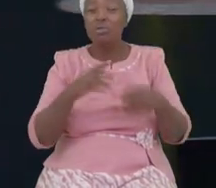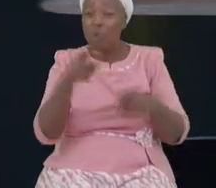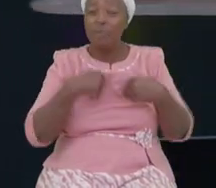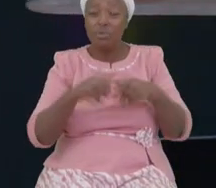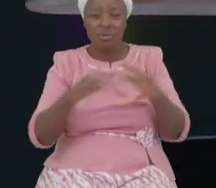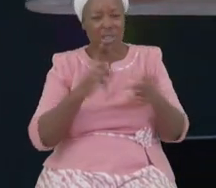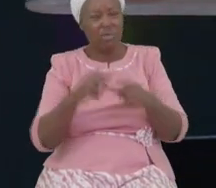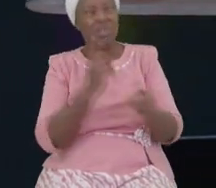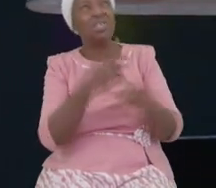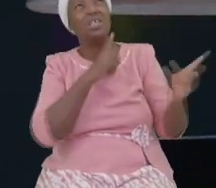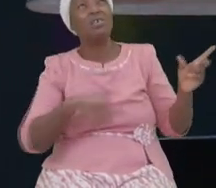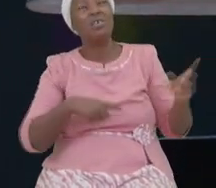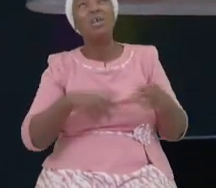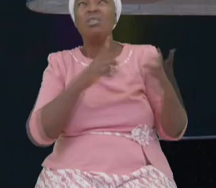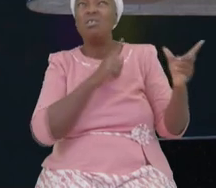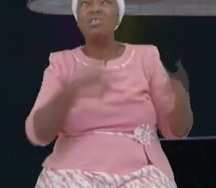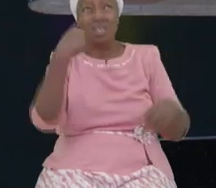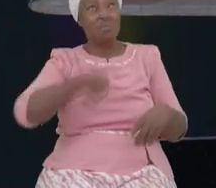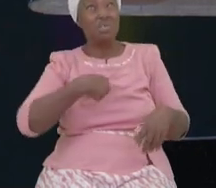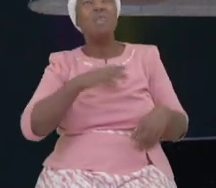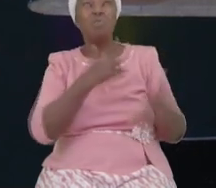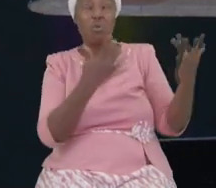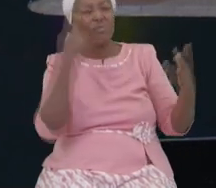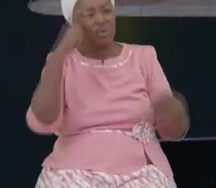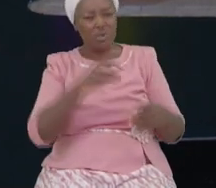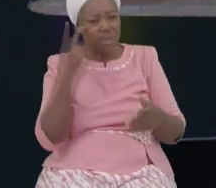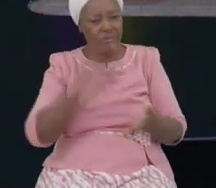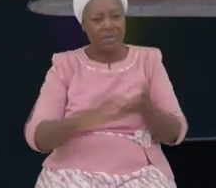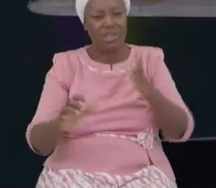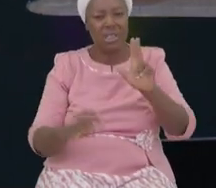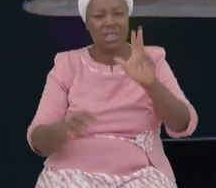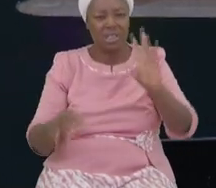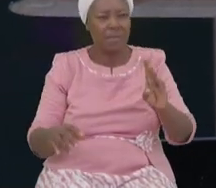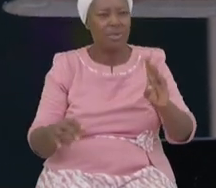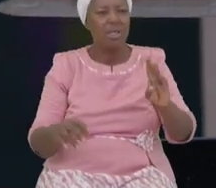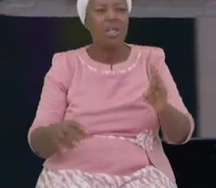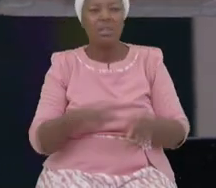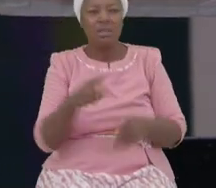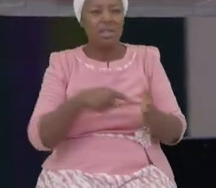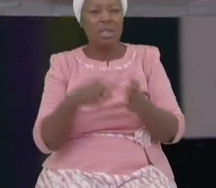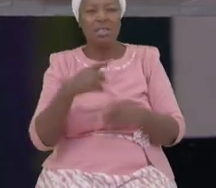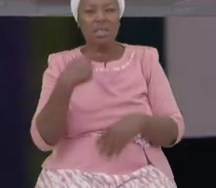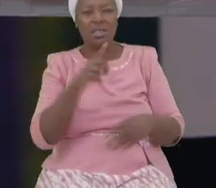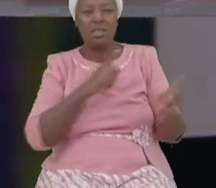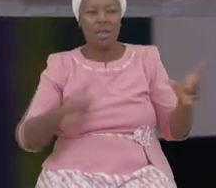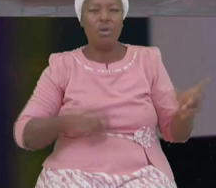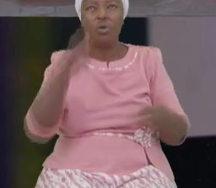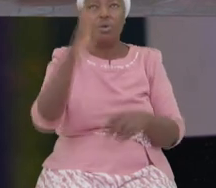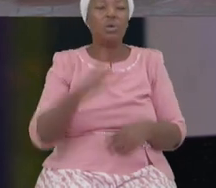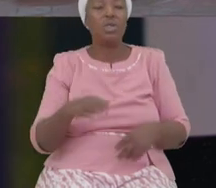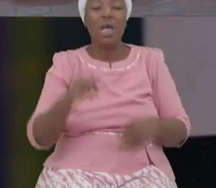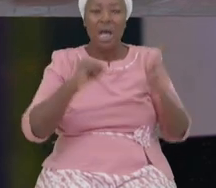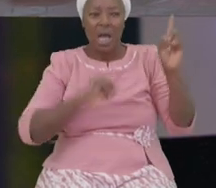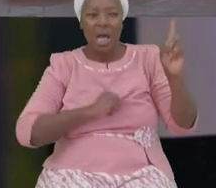at verse 37. In verse 37, thus says the Lord God, I will yet